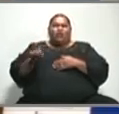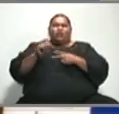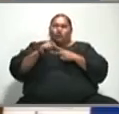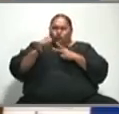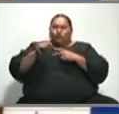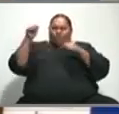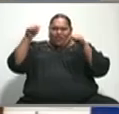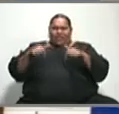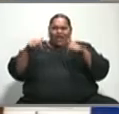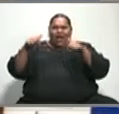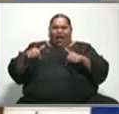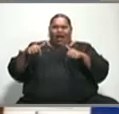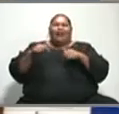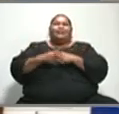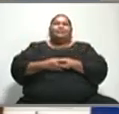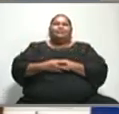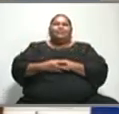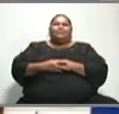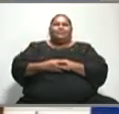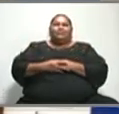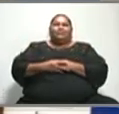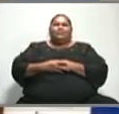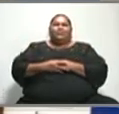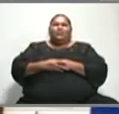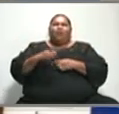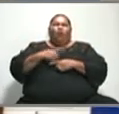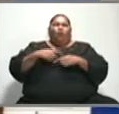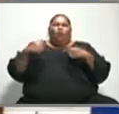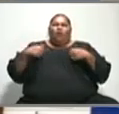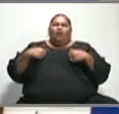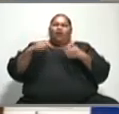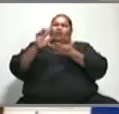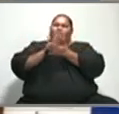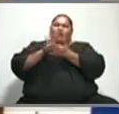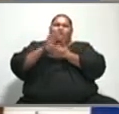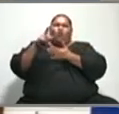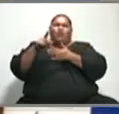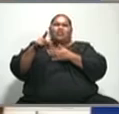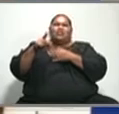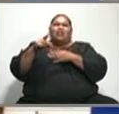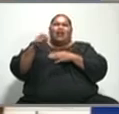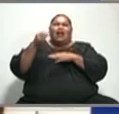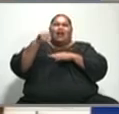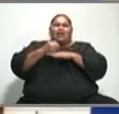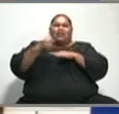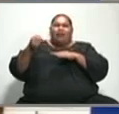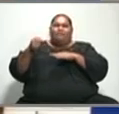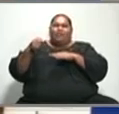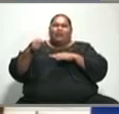here as we are amazed by the government of Japan's